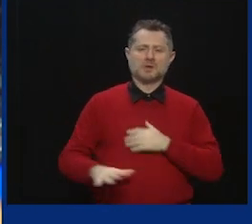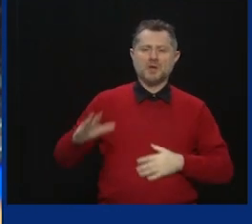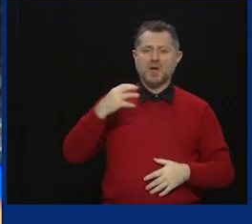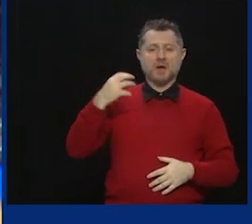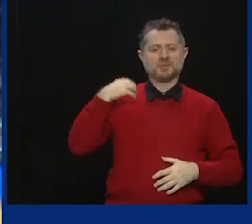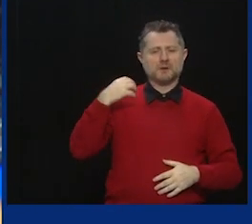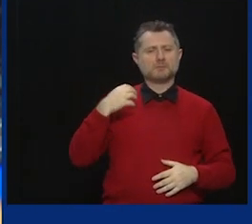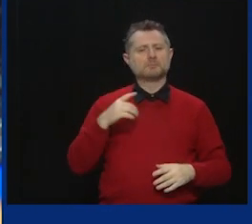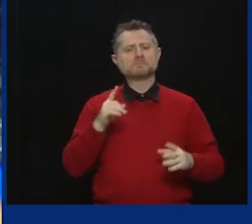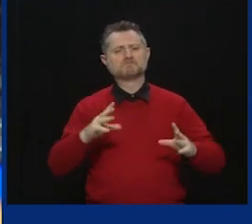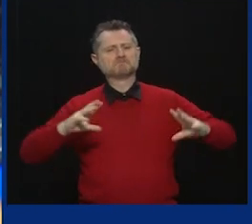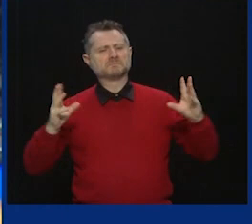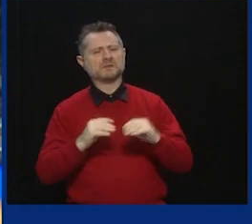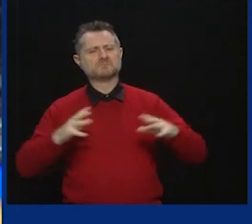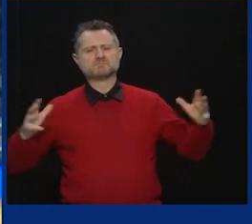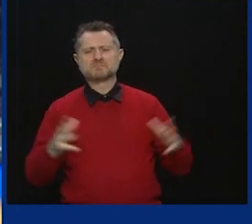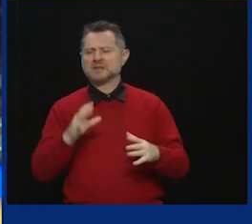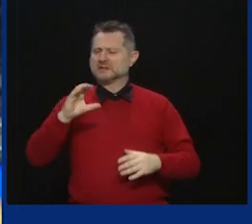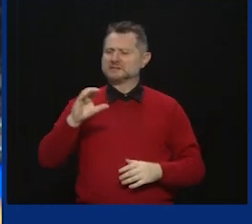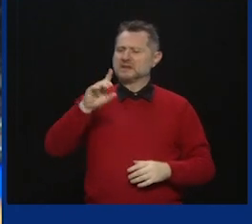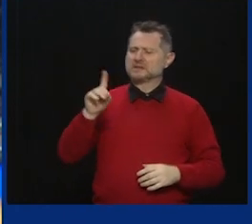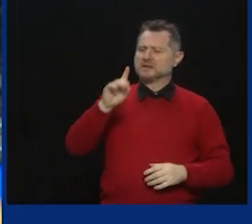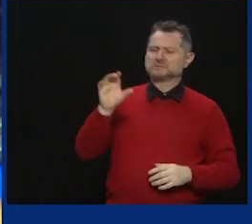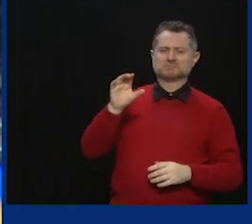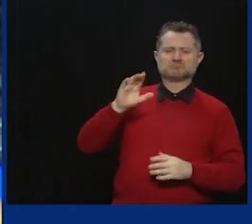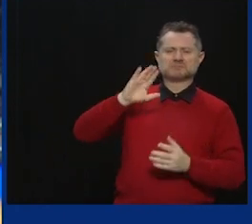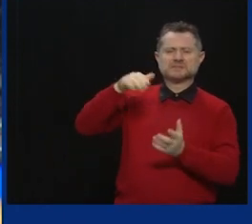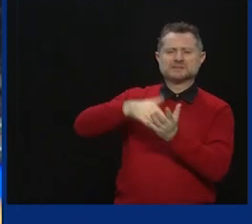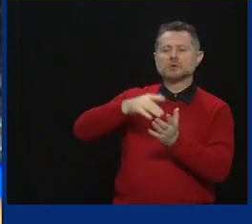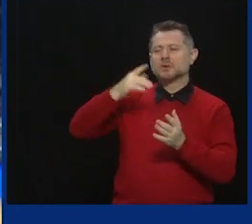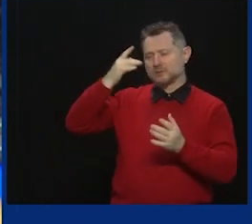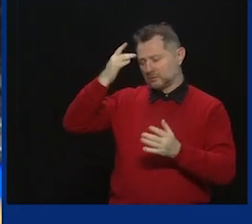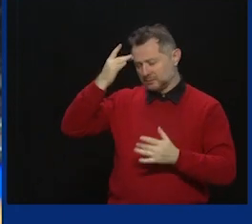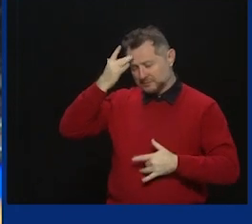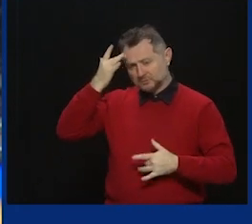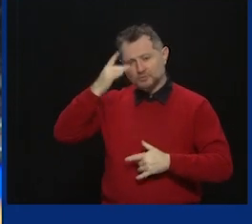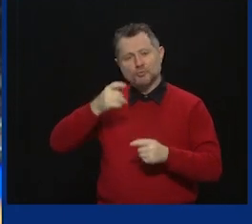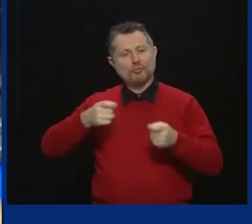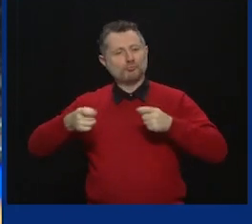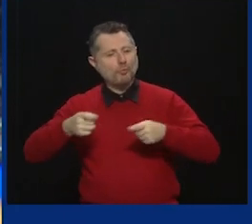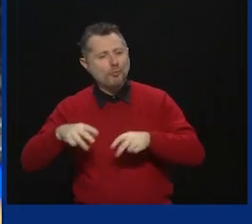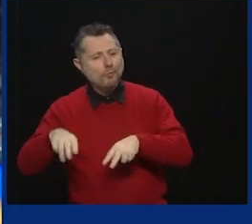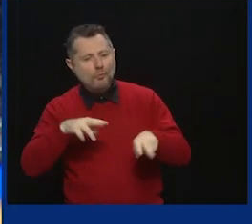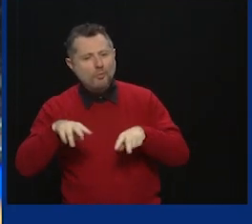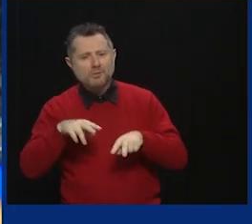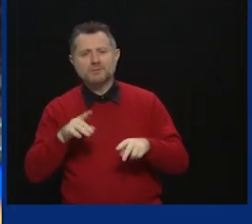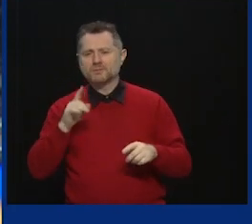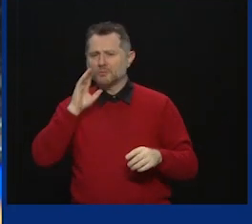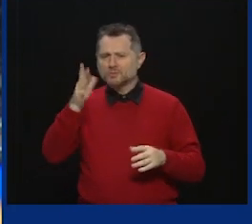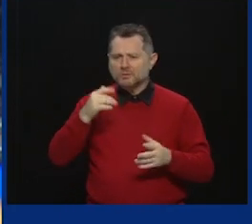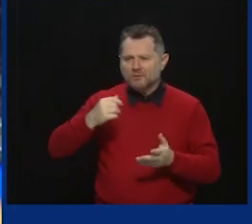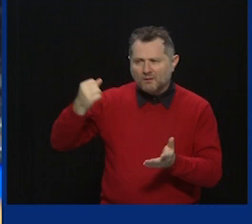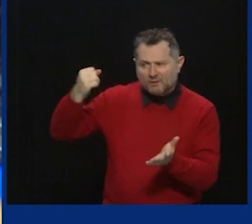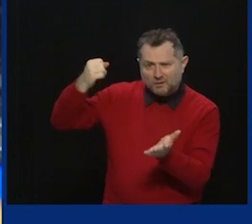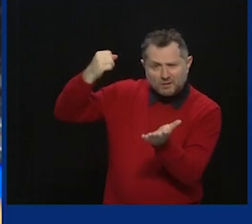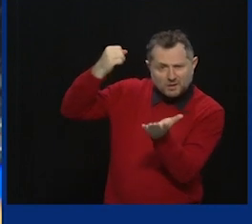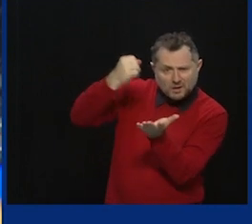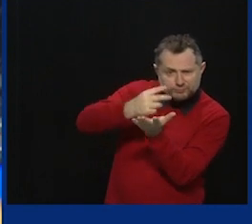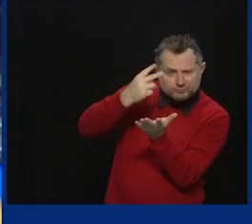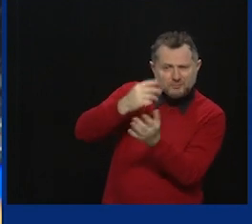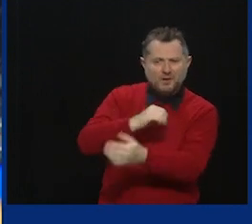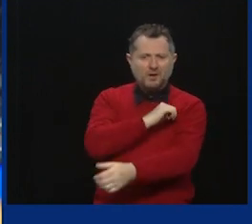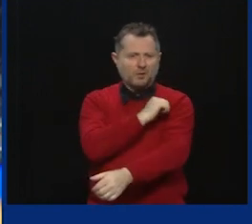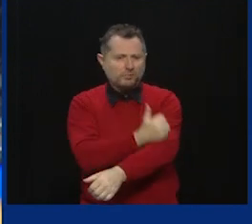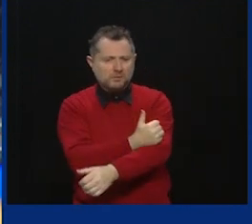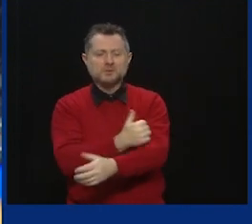Center for Disease Control. What is that? They're the ones that are going to okay the authorization, the